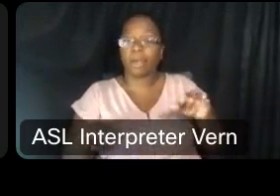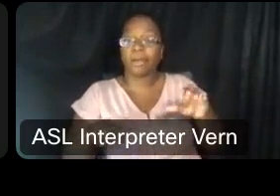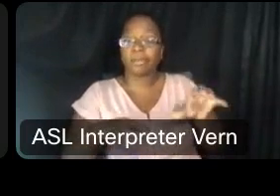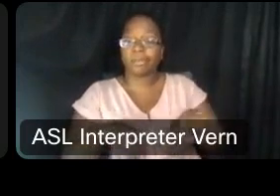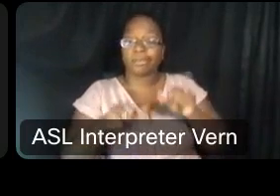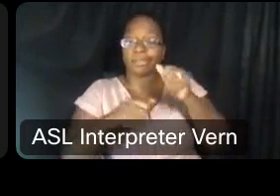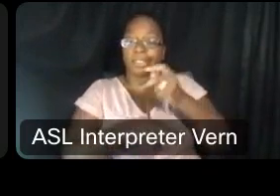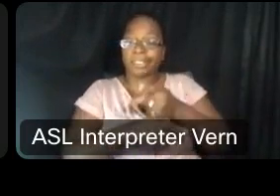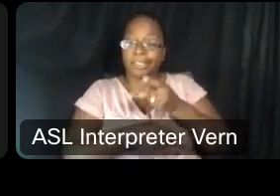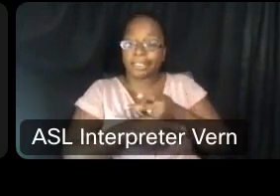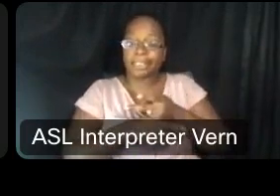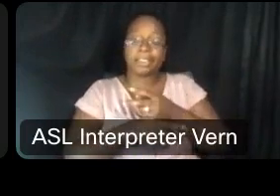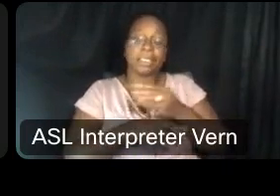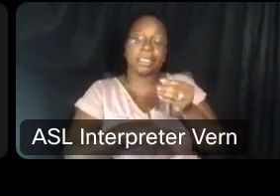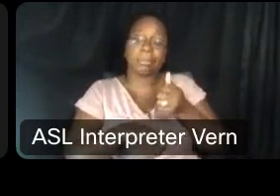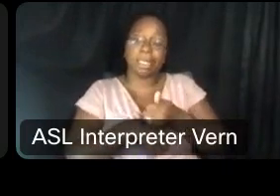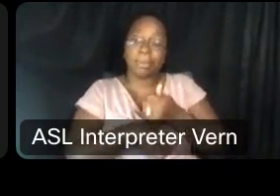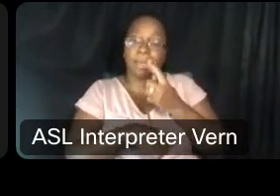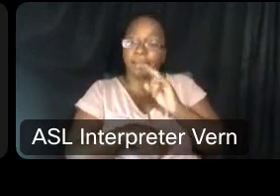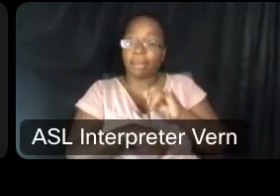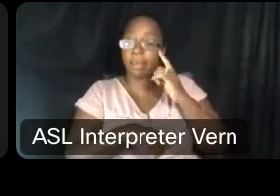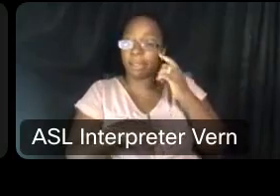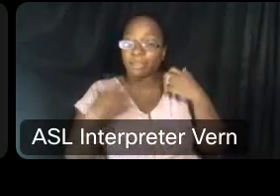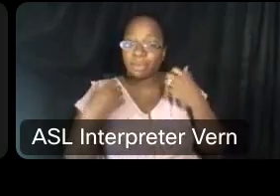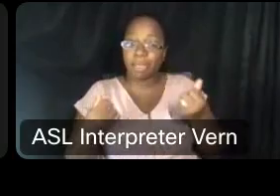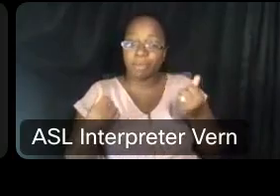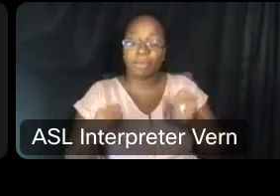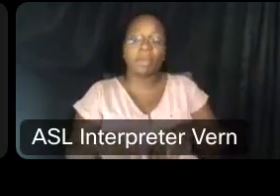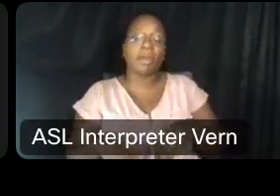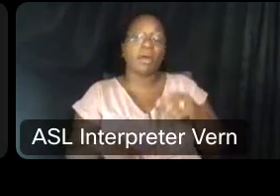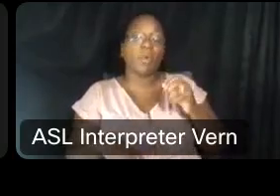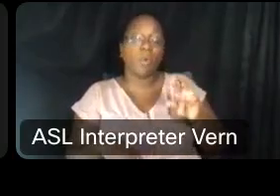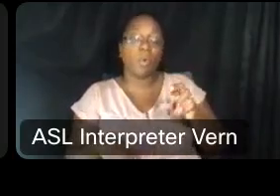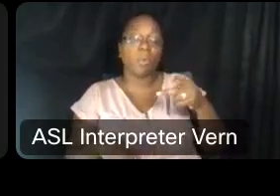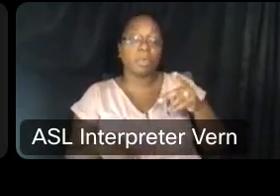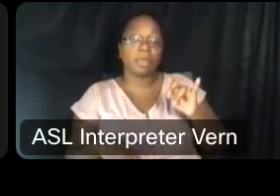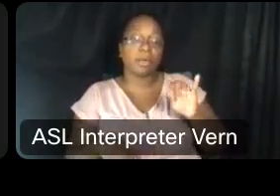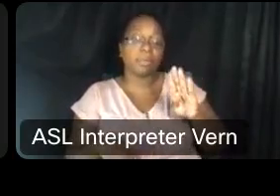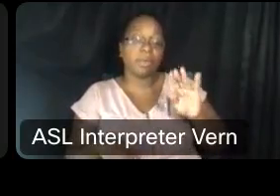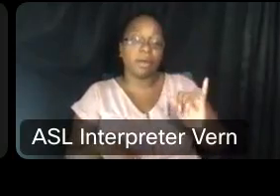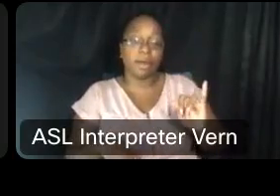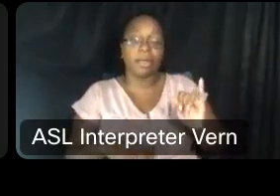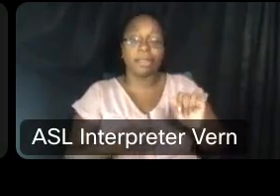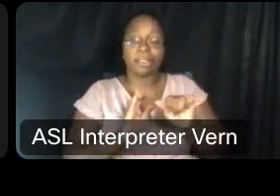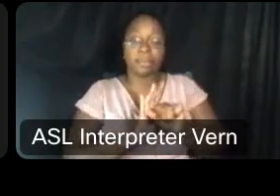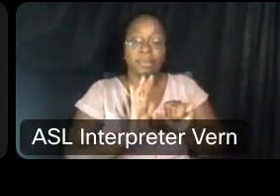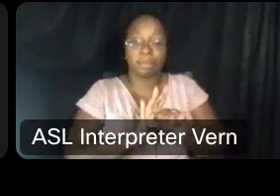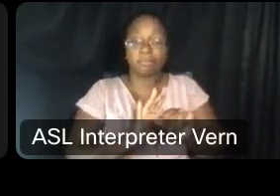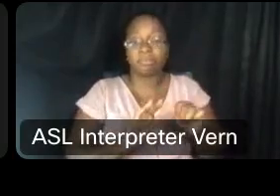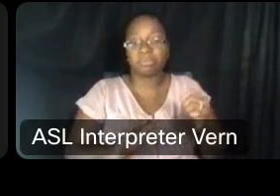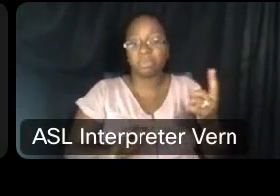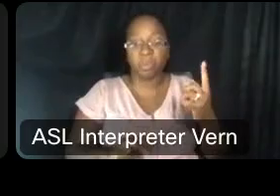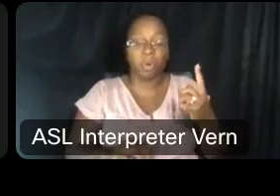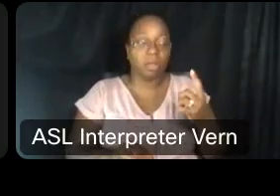brain injury symptoms make someone unable to safely parent, when in reality that is not true.